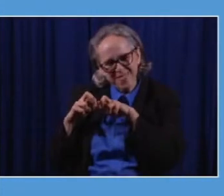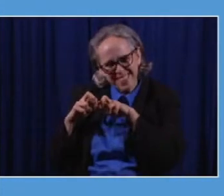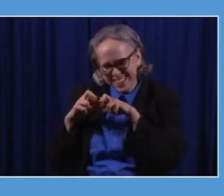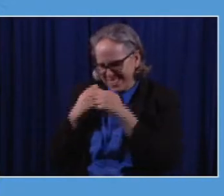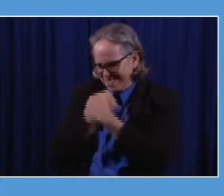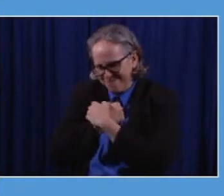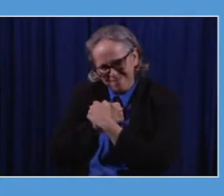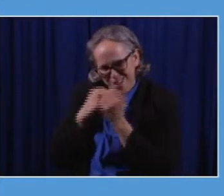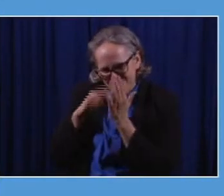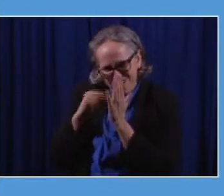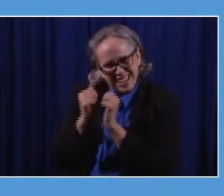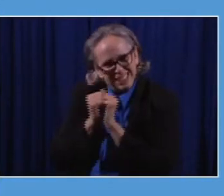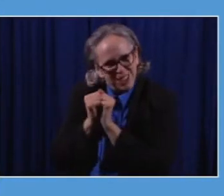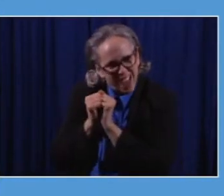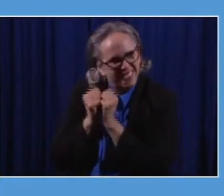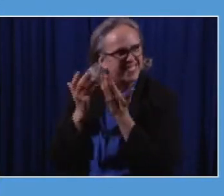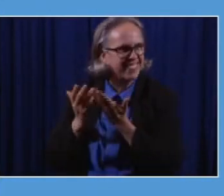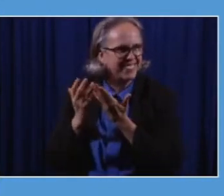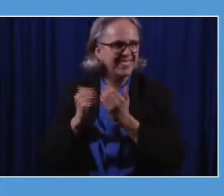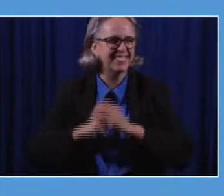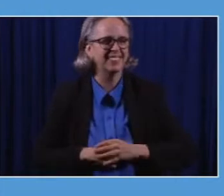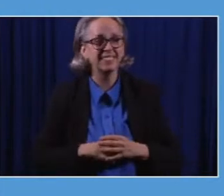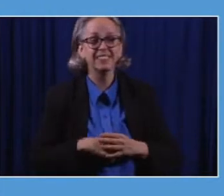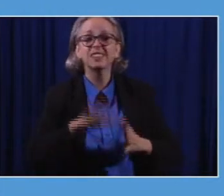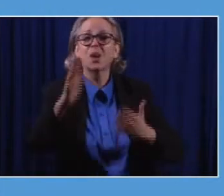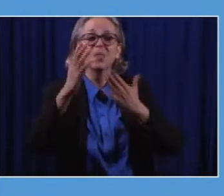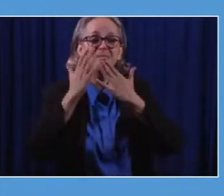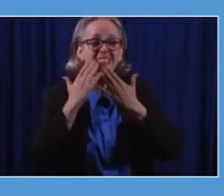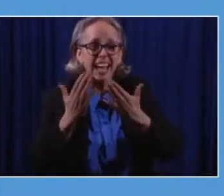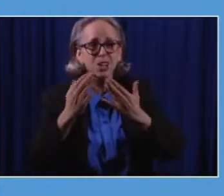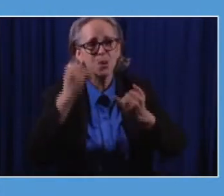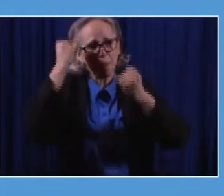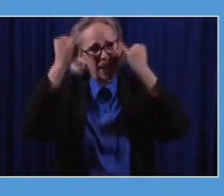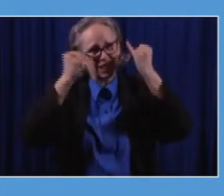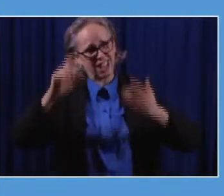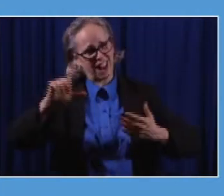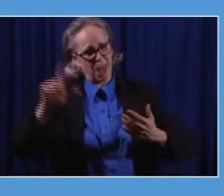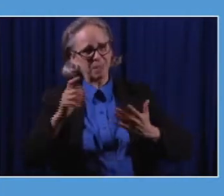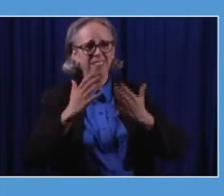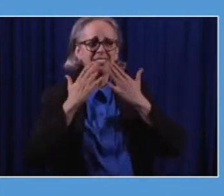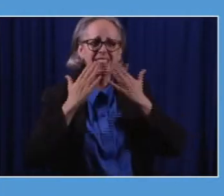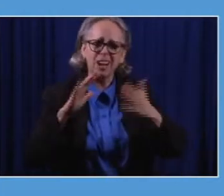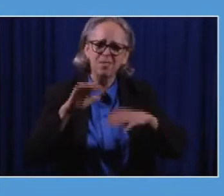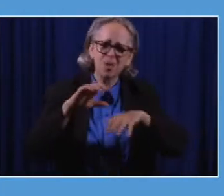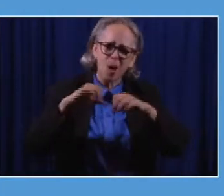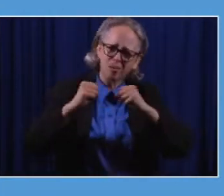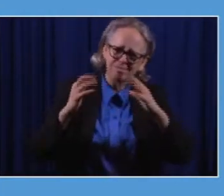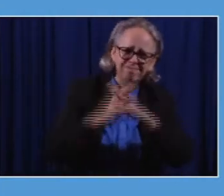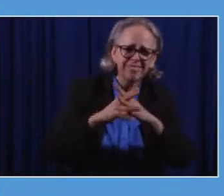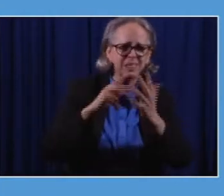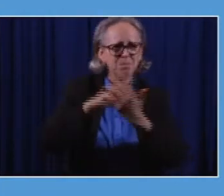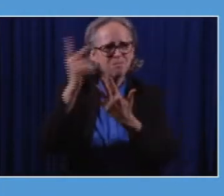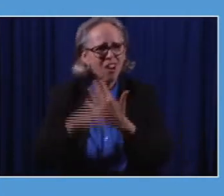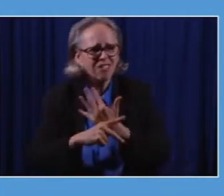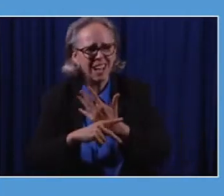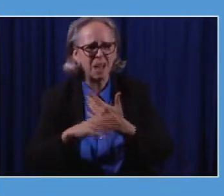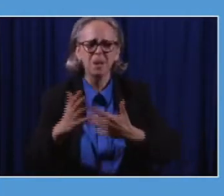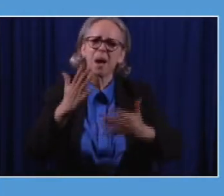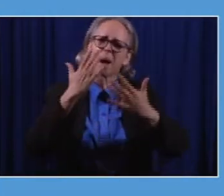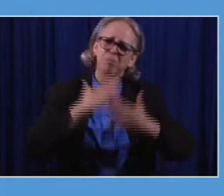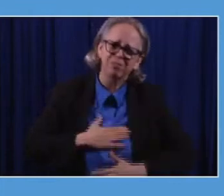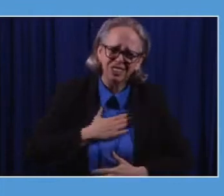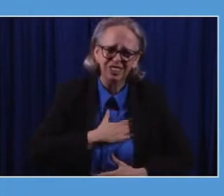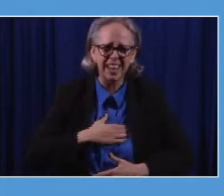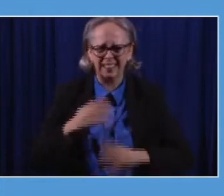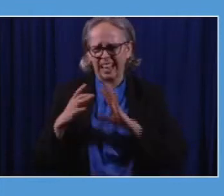Ditto. To the Imagination Library, thank you for creating this program. We truly appreciate finding ways to connect with our children and